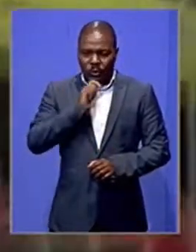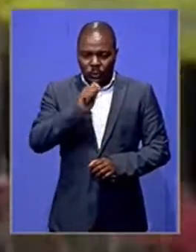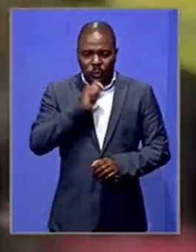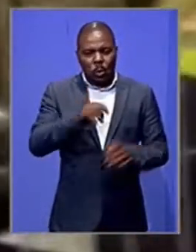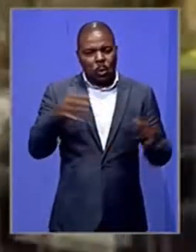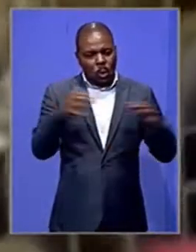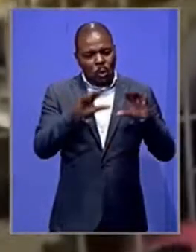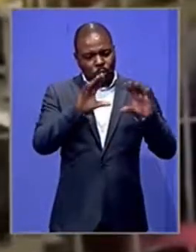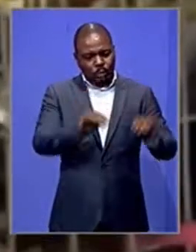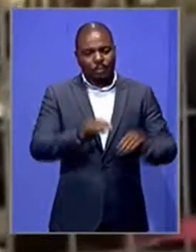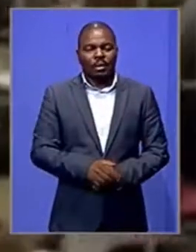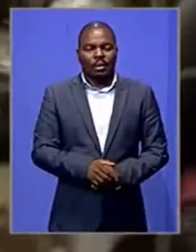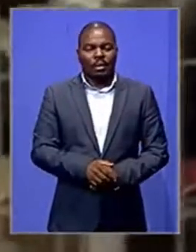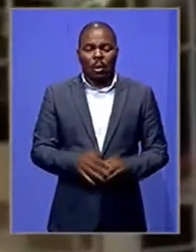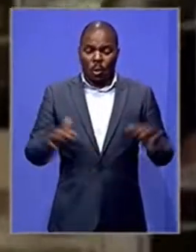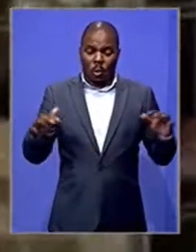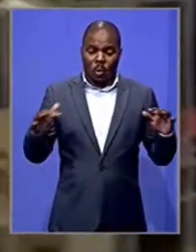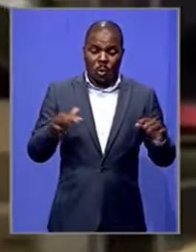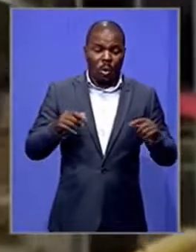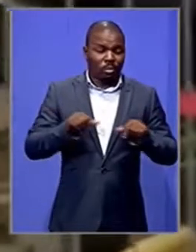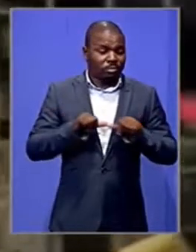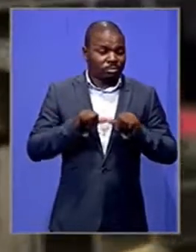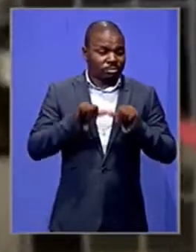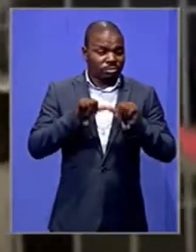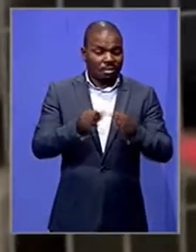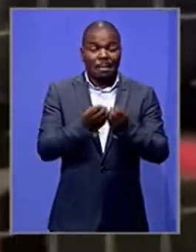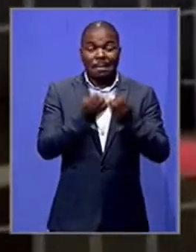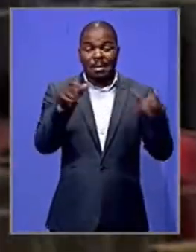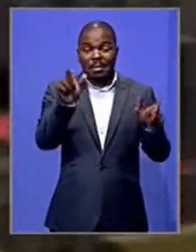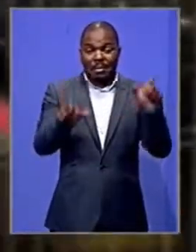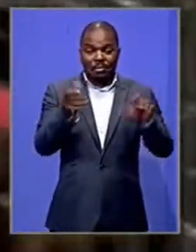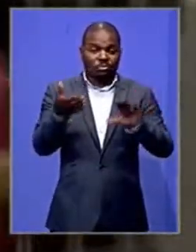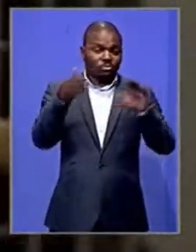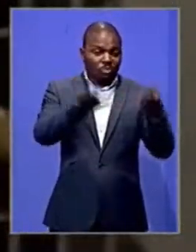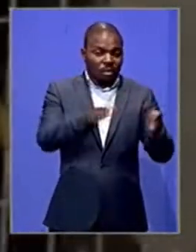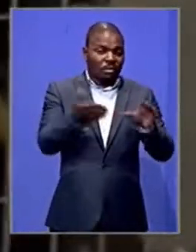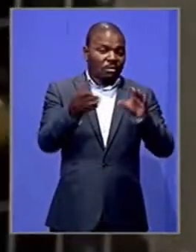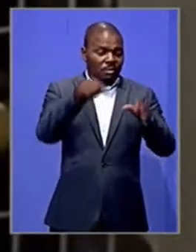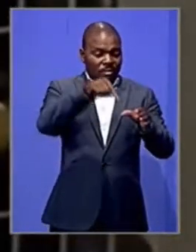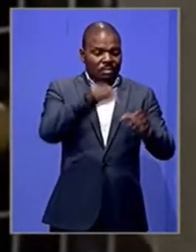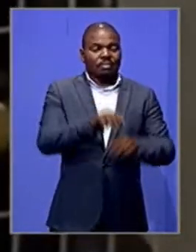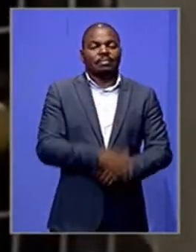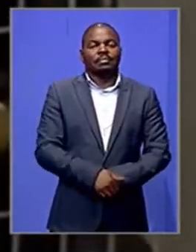ile Gare e loya bontši wa batho ba tšwelapele go loba maphelo a bona ka Ukraine.